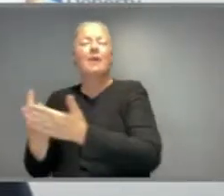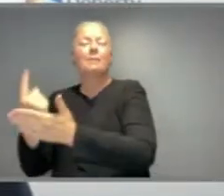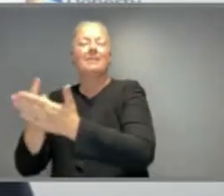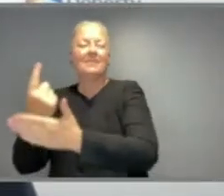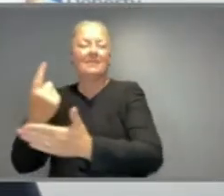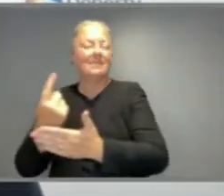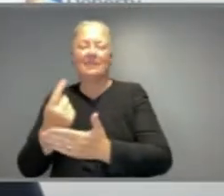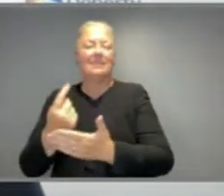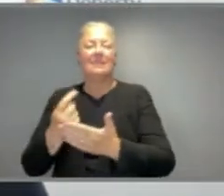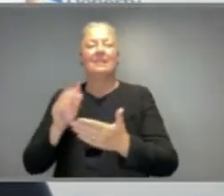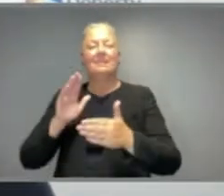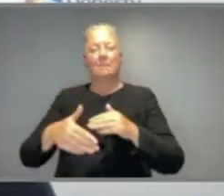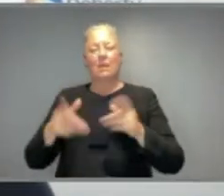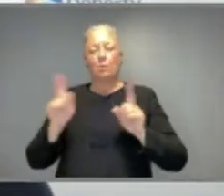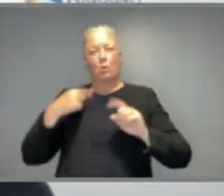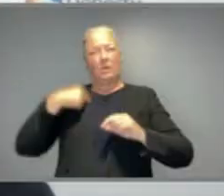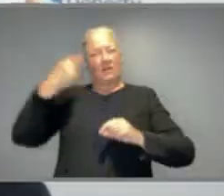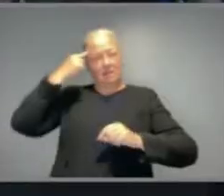of this thinking. Thank you.